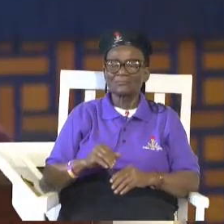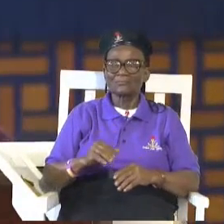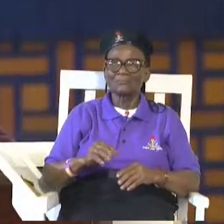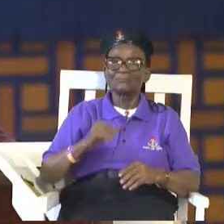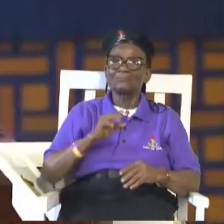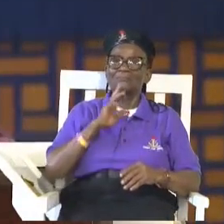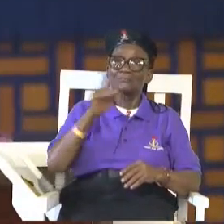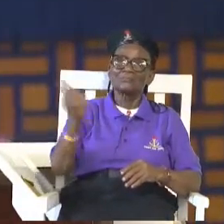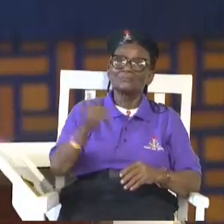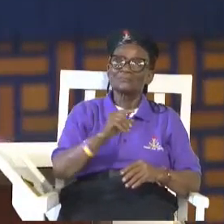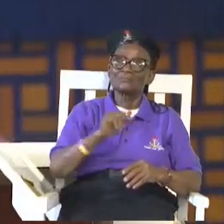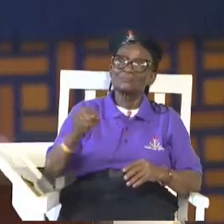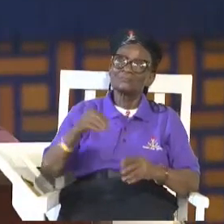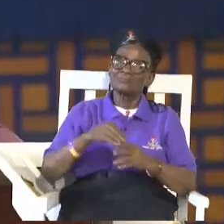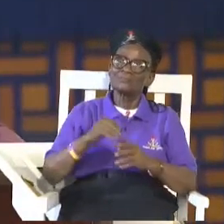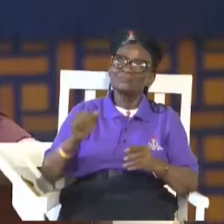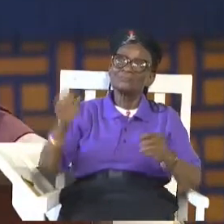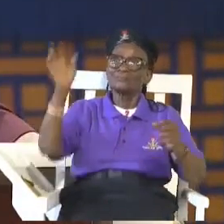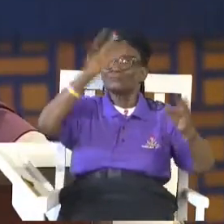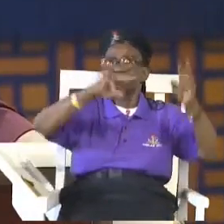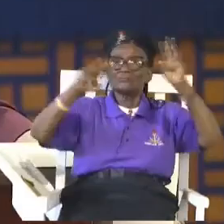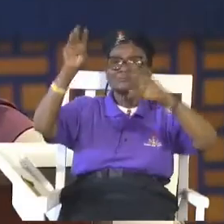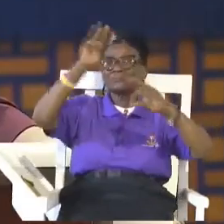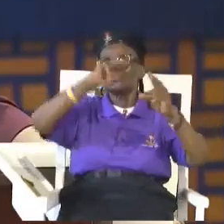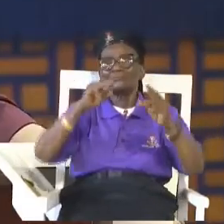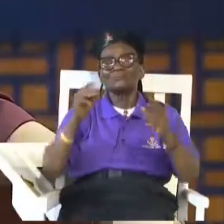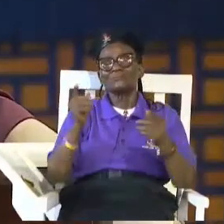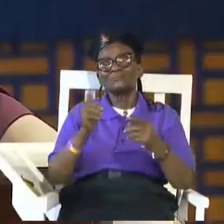Are you in a storm tonight?